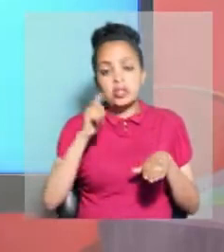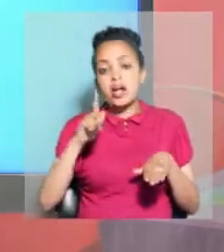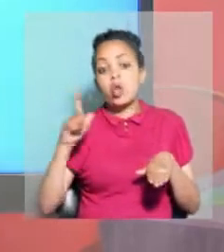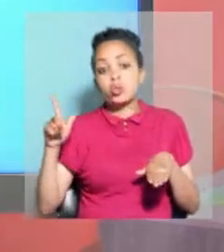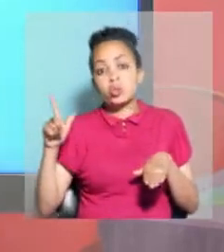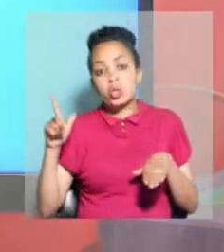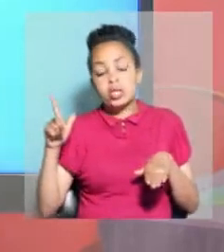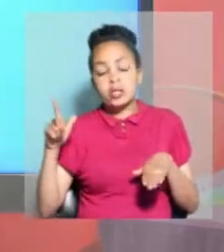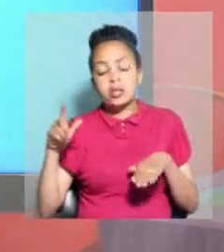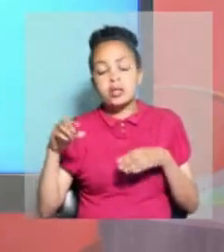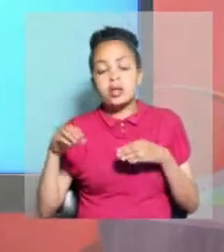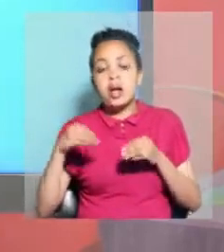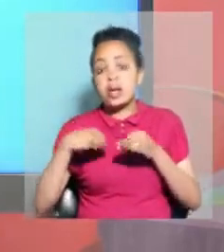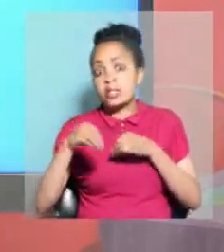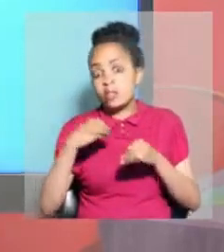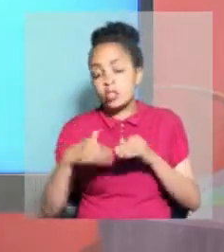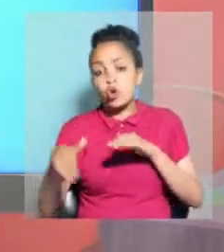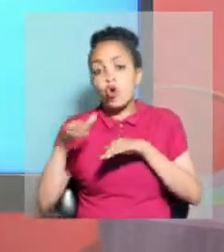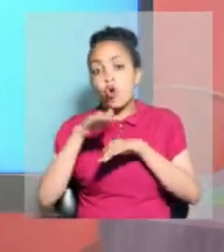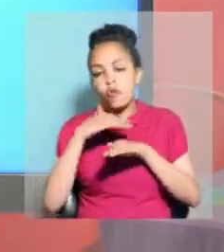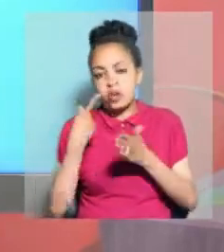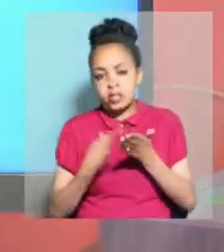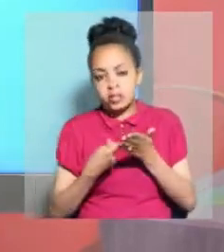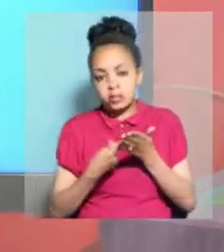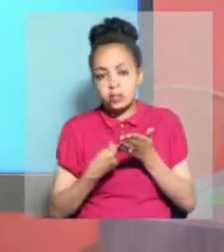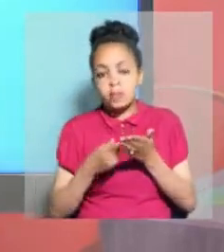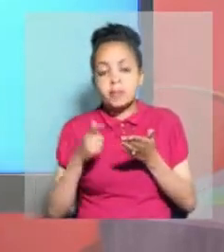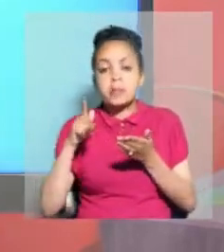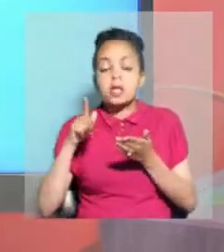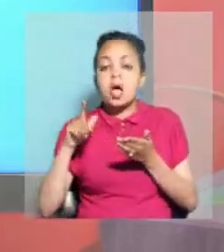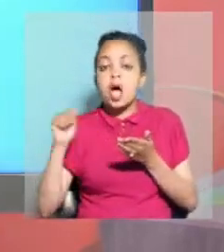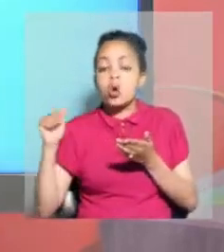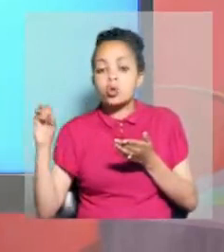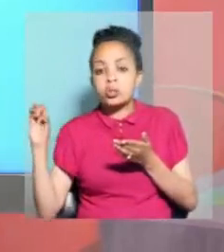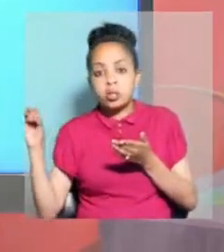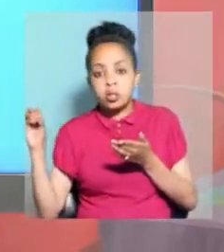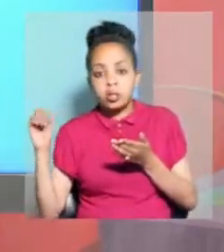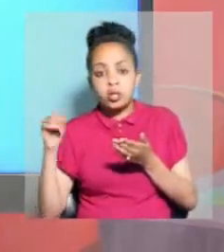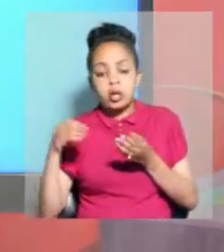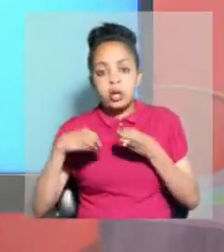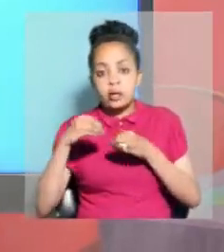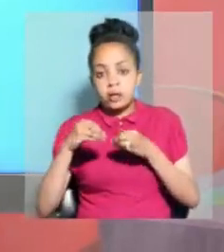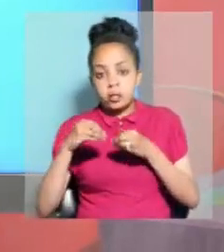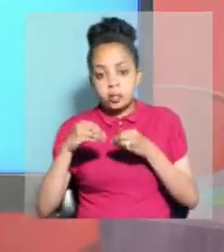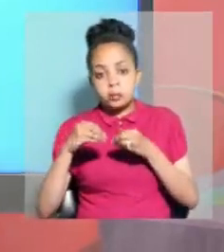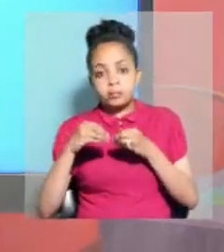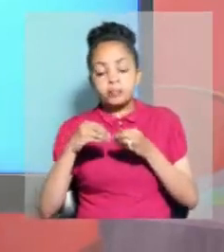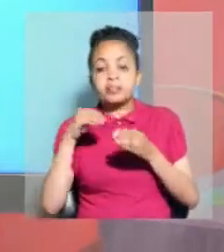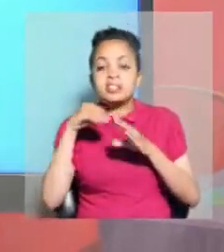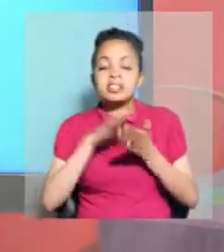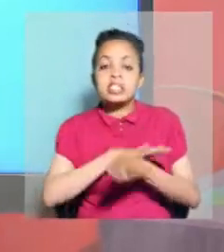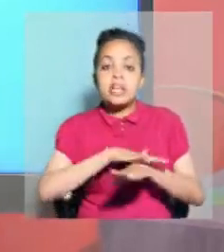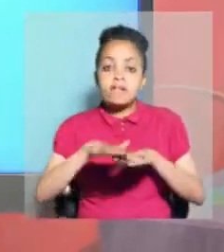allosteric activator over it. There is allosteric activator over that of the surface of an